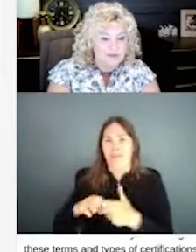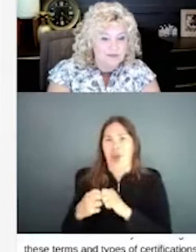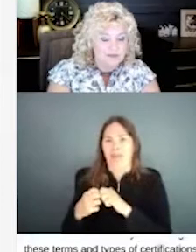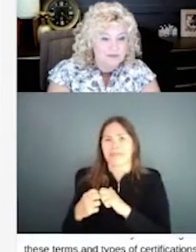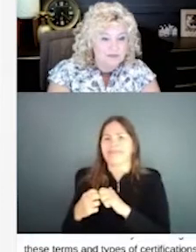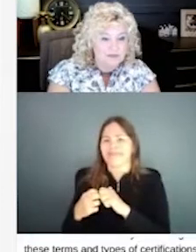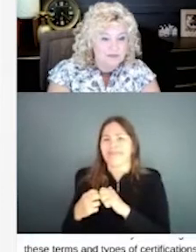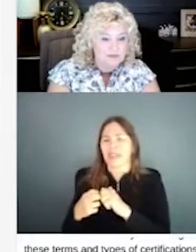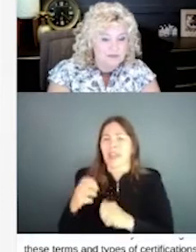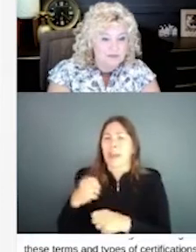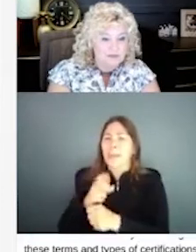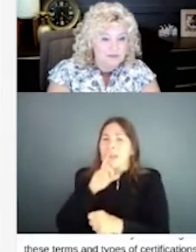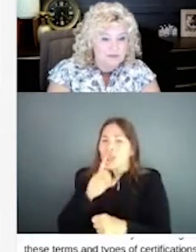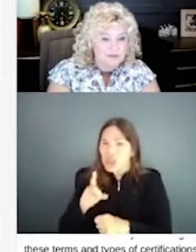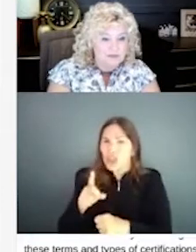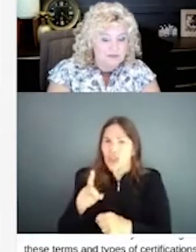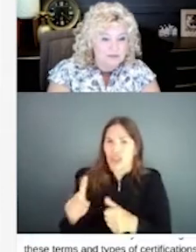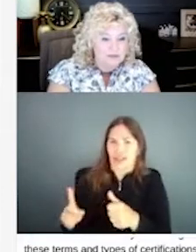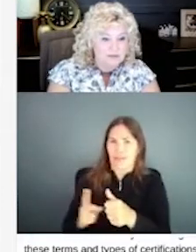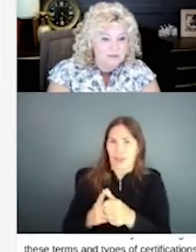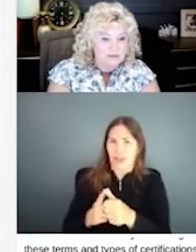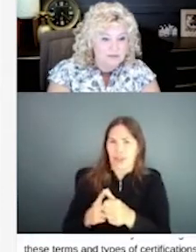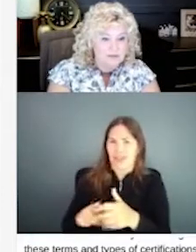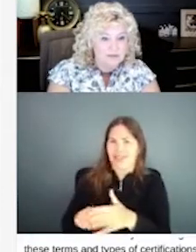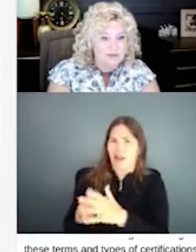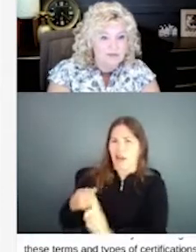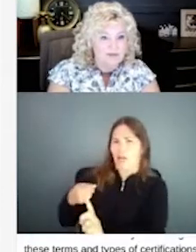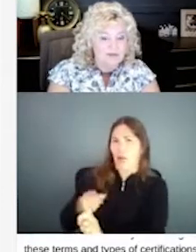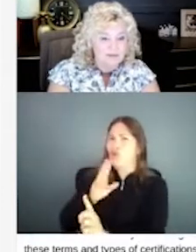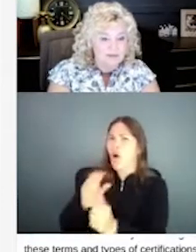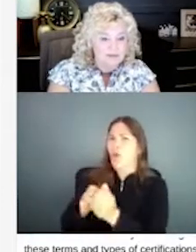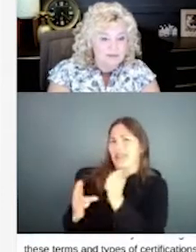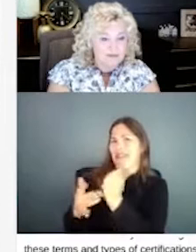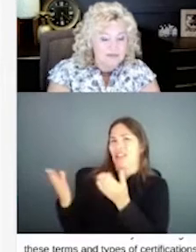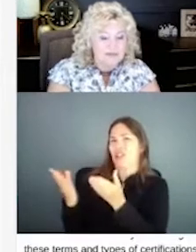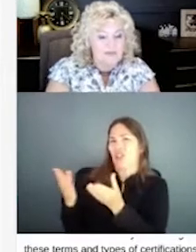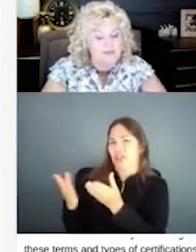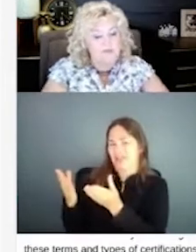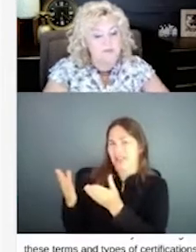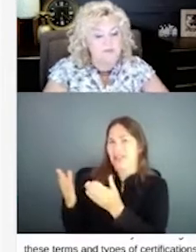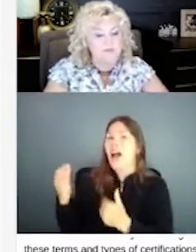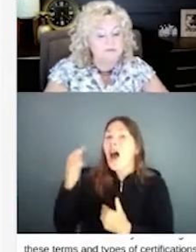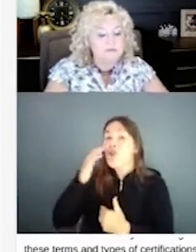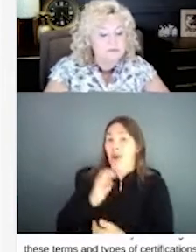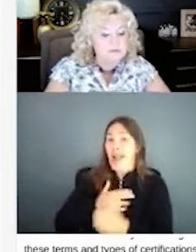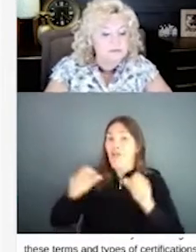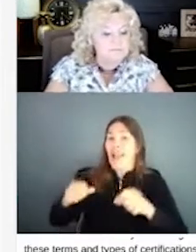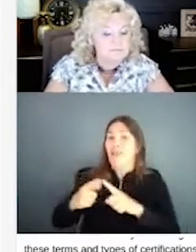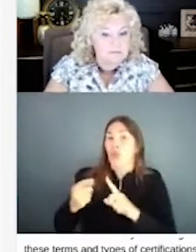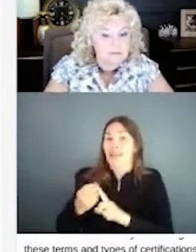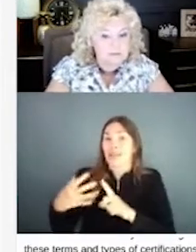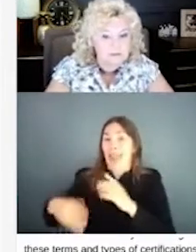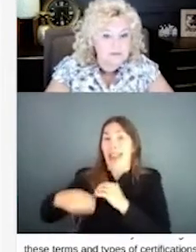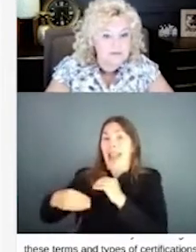So make sure that's a first starting point. Talk with your tech services. I know ours was able to expand